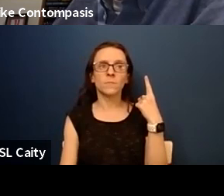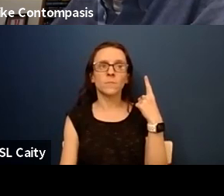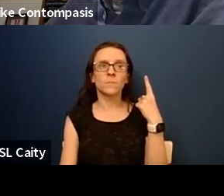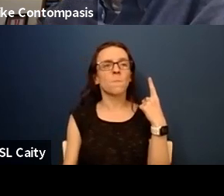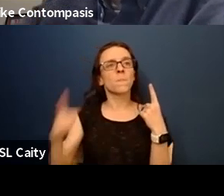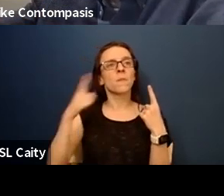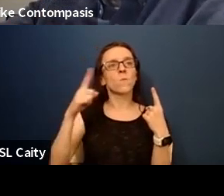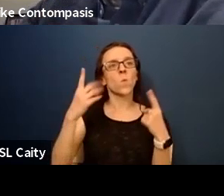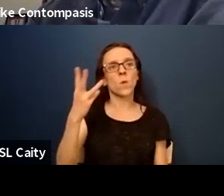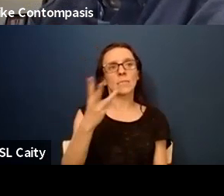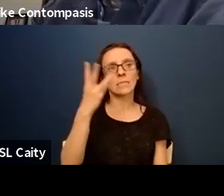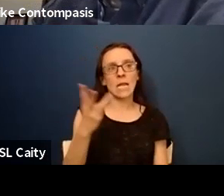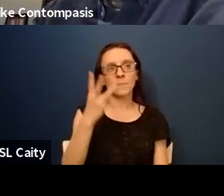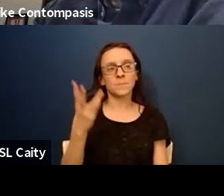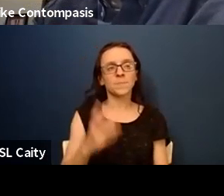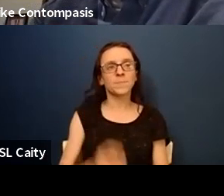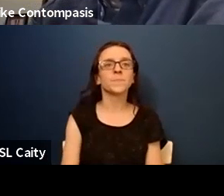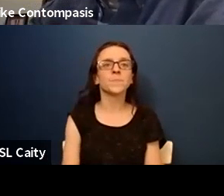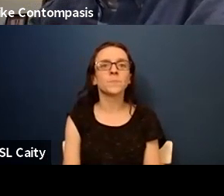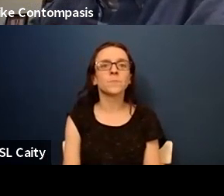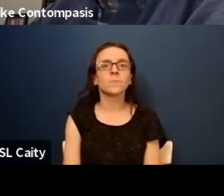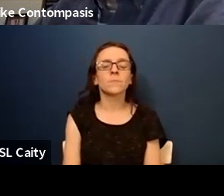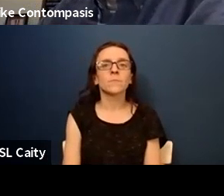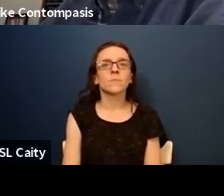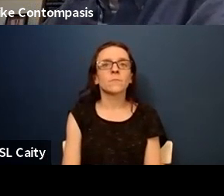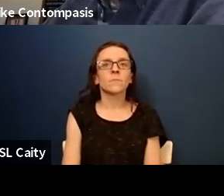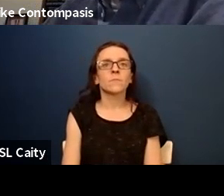Wednesday. Okay.